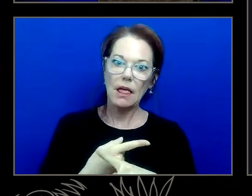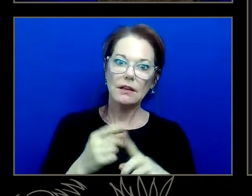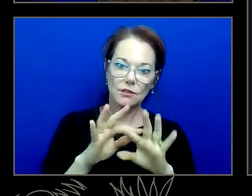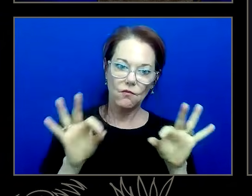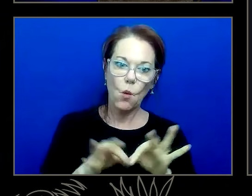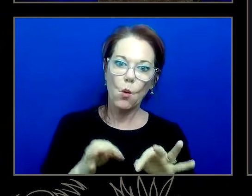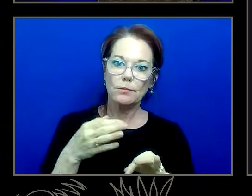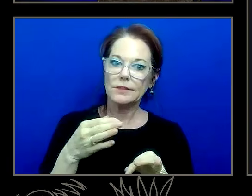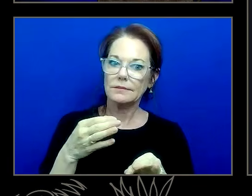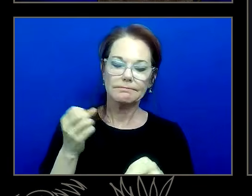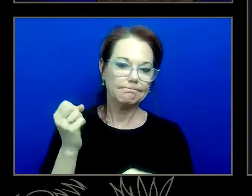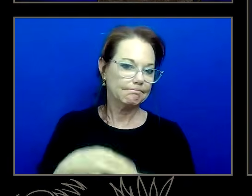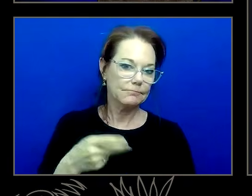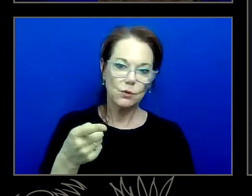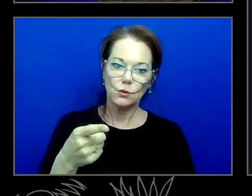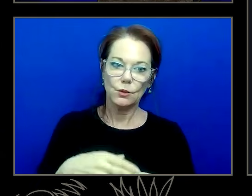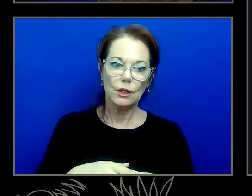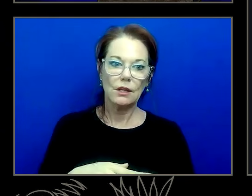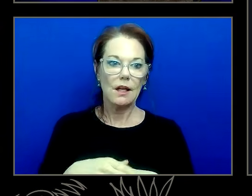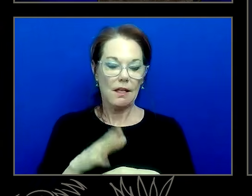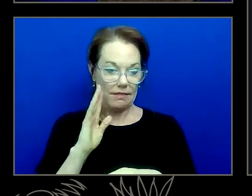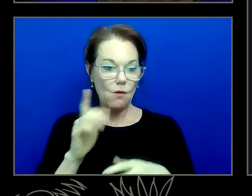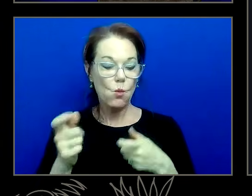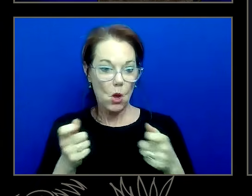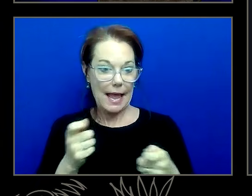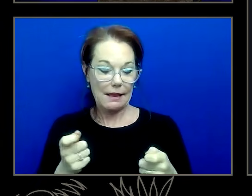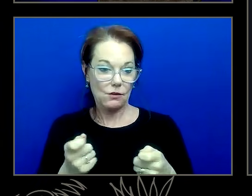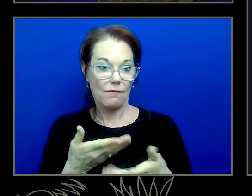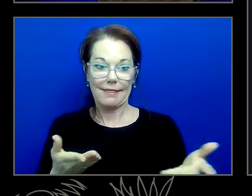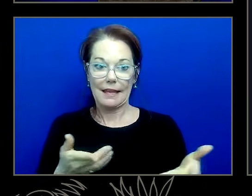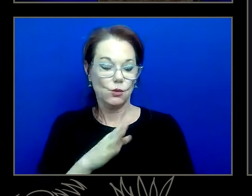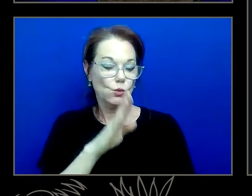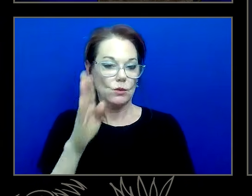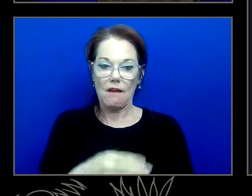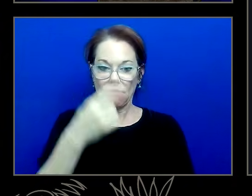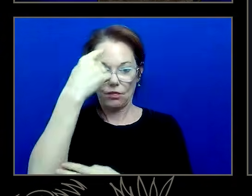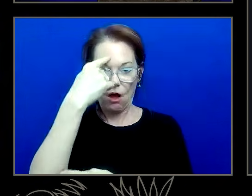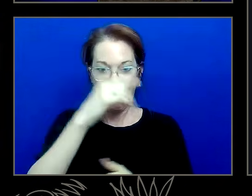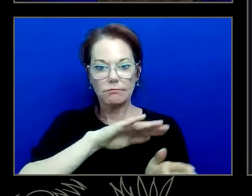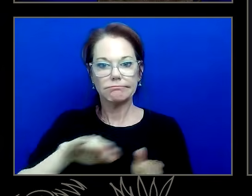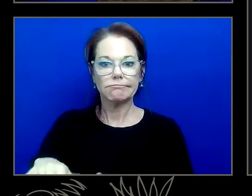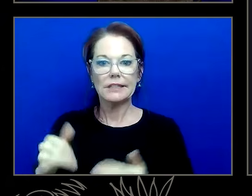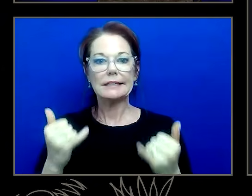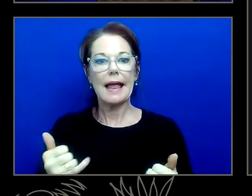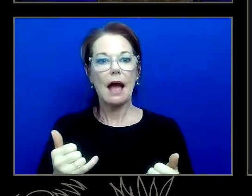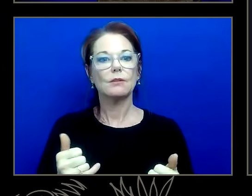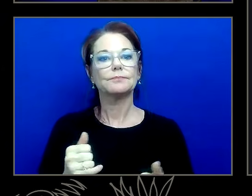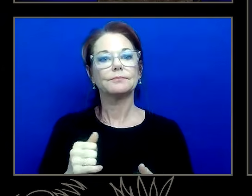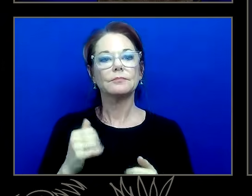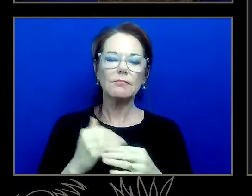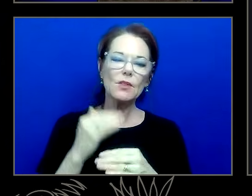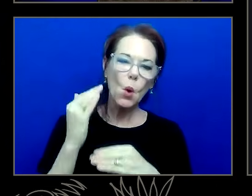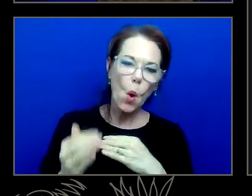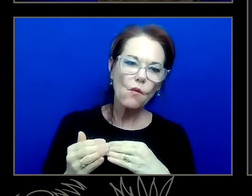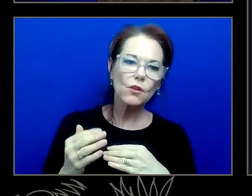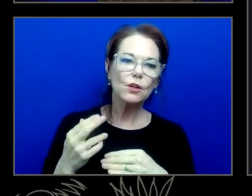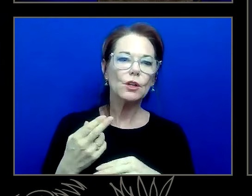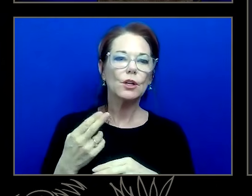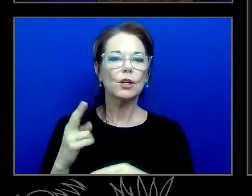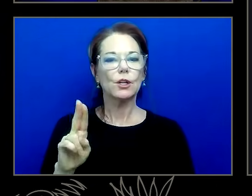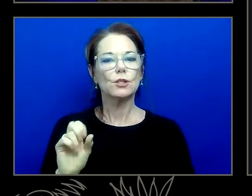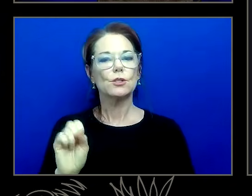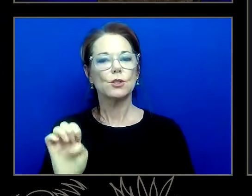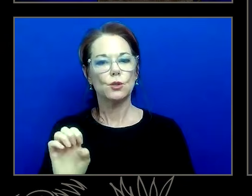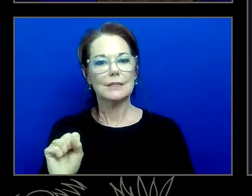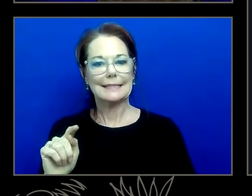they're going to handle the edge cases that you haven't really thought of. All right, now let's talk about overusing state because I see these patterns a lot.